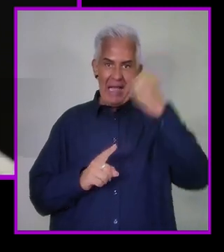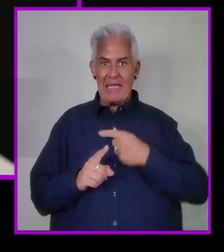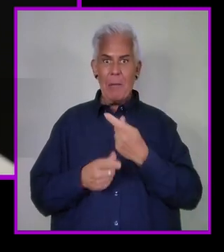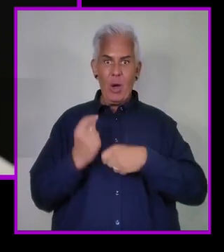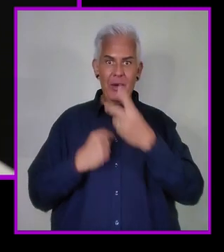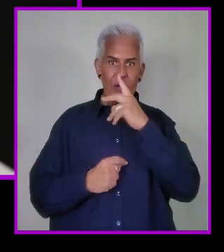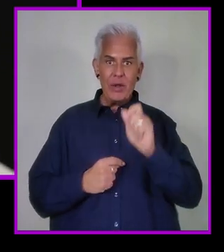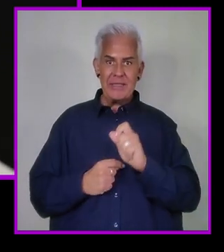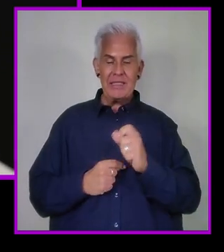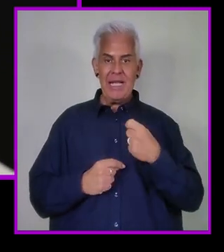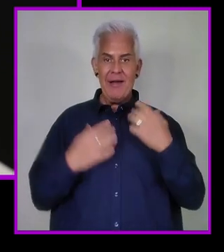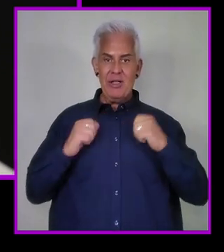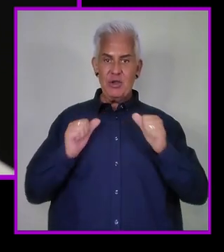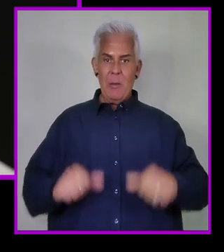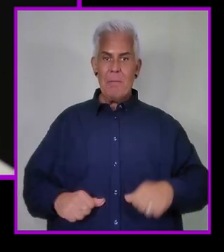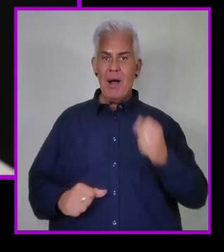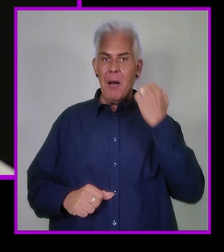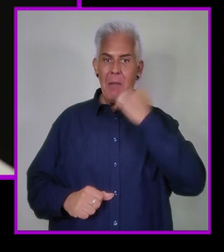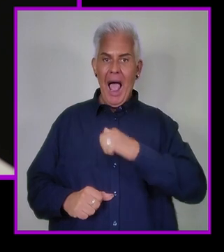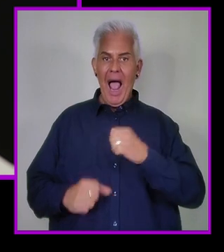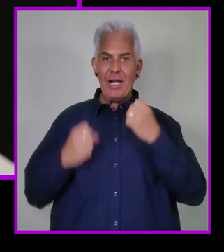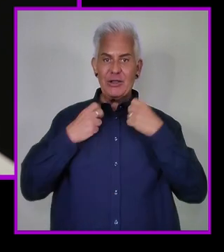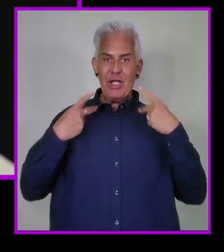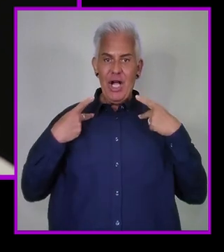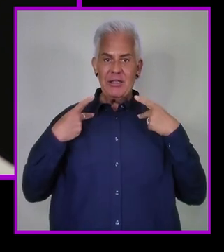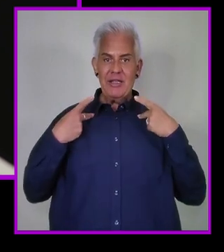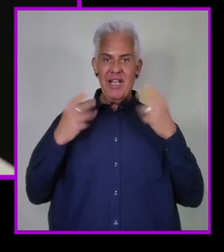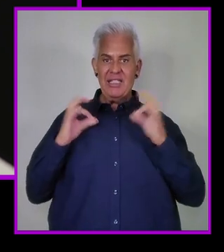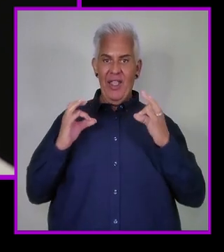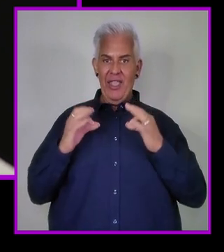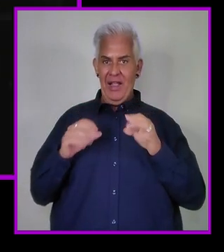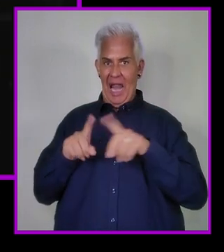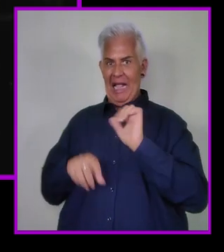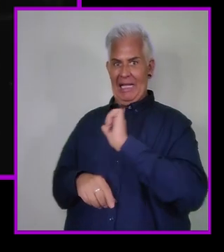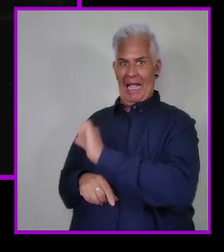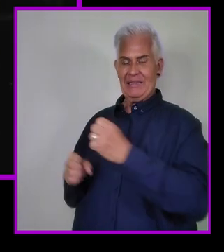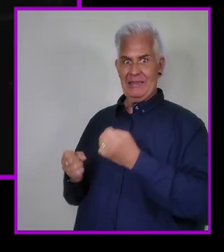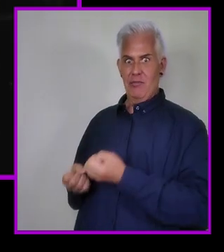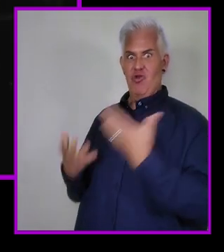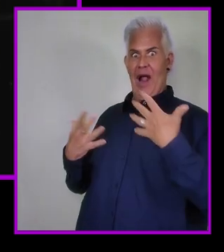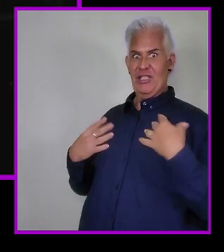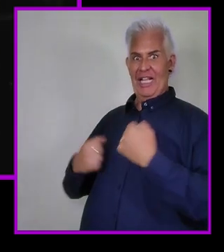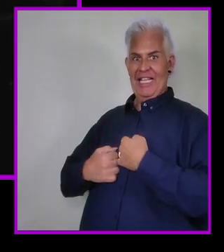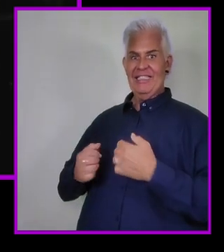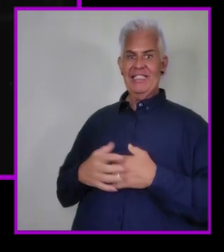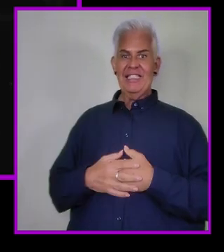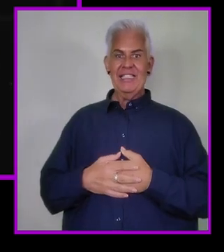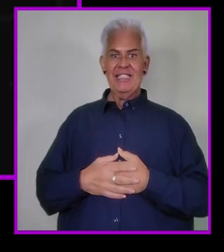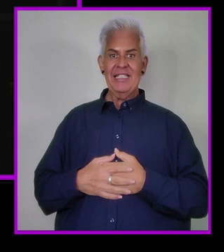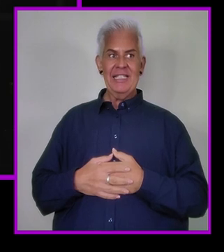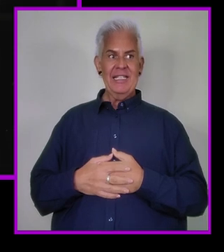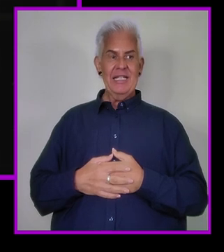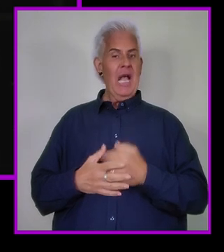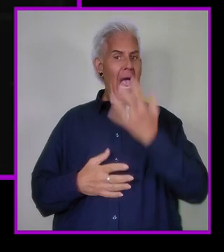wearing a black jumper and shirt, and I haven't got anything quite as nice and flashy as Andrew's got on. Excellent. I'm not